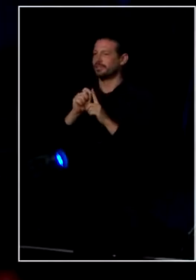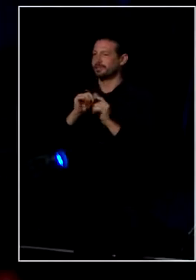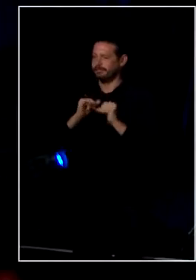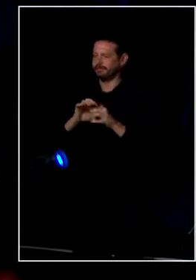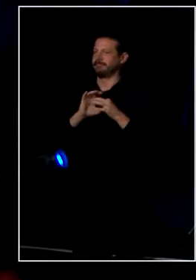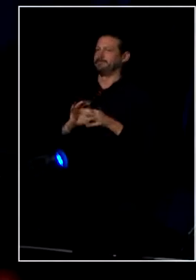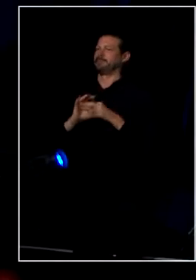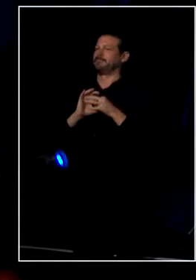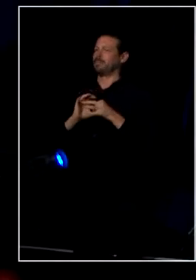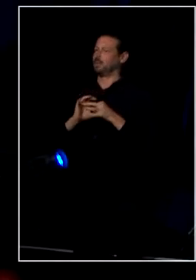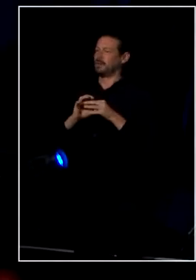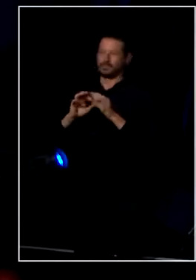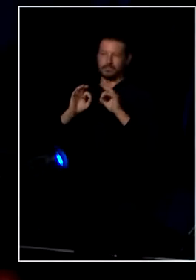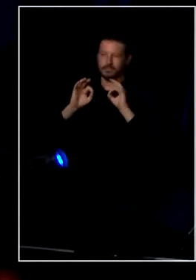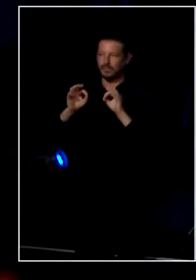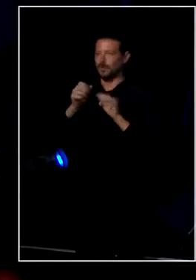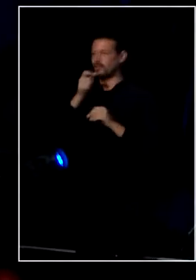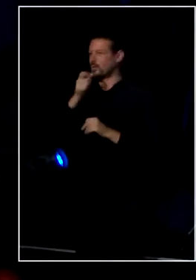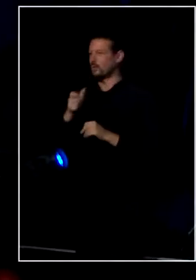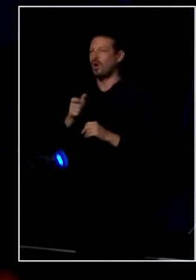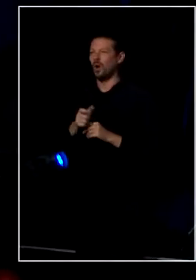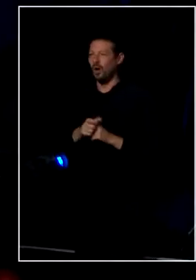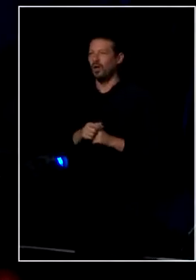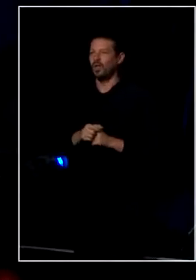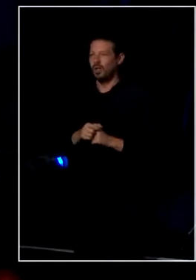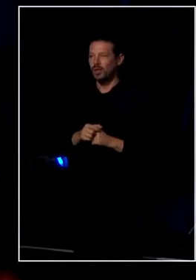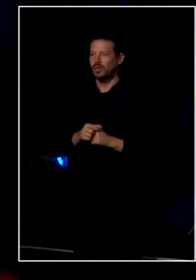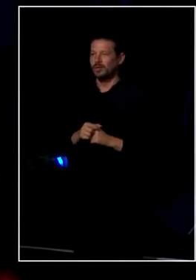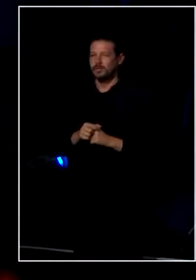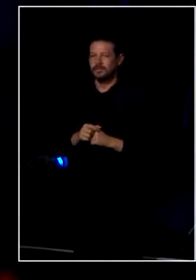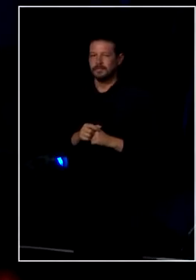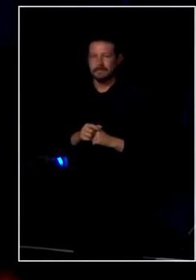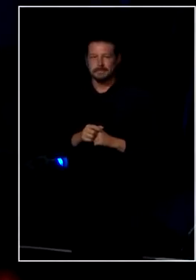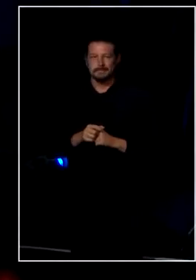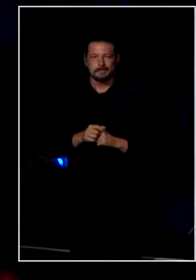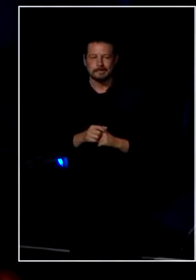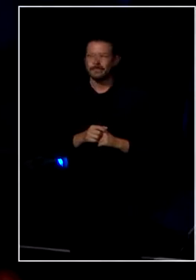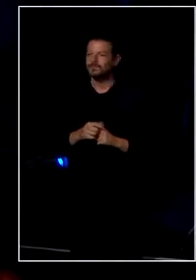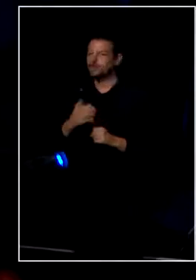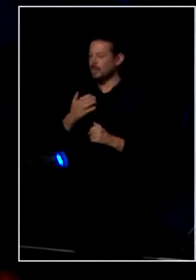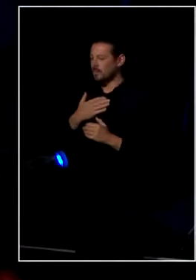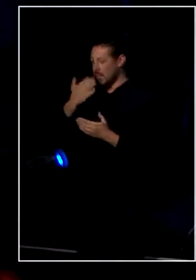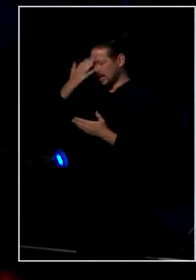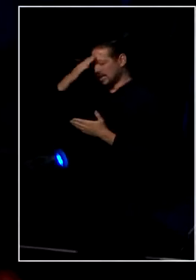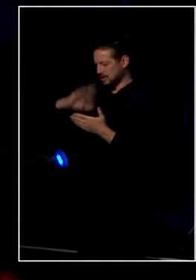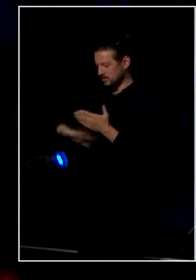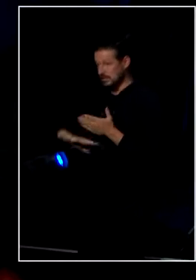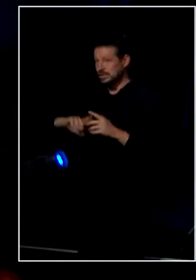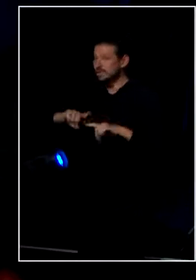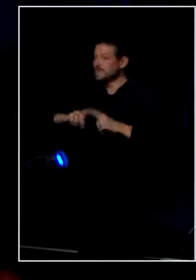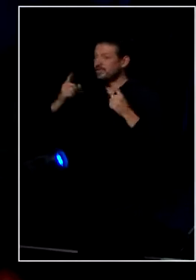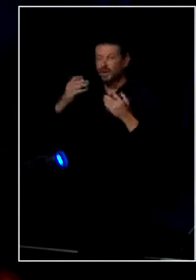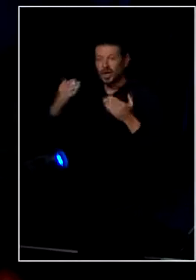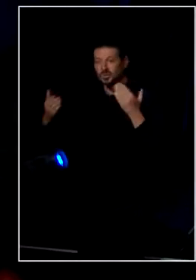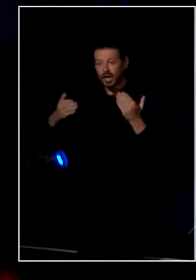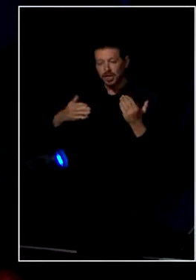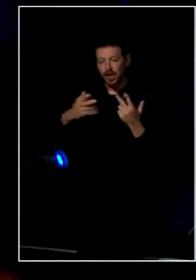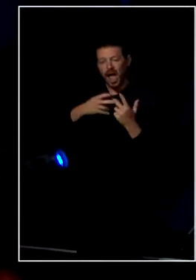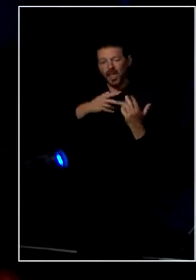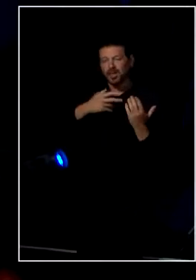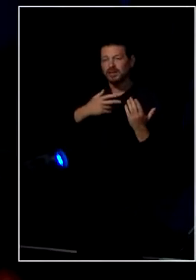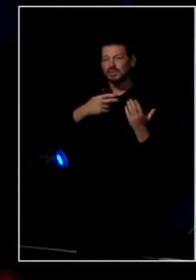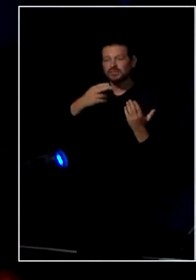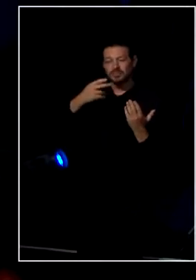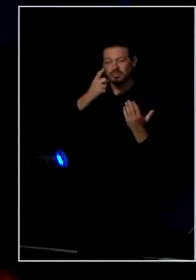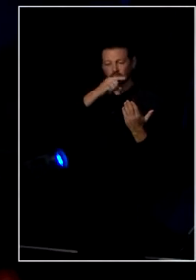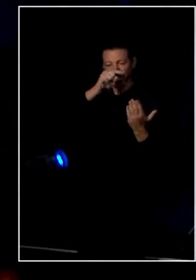that is the right word, the word that I'm kind of groping here for. My experience is very different than many people in this